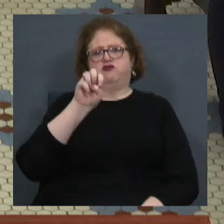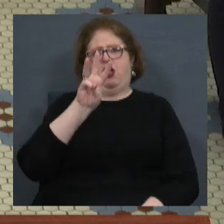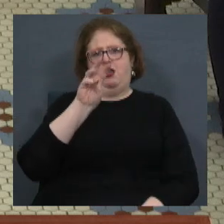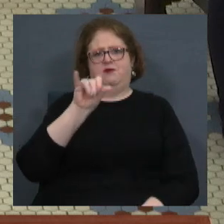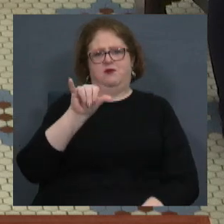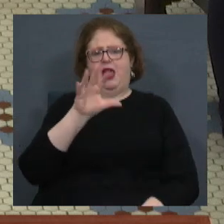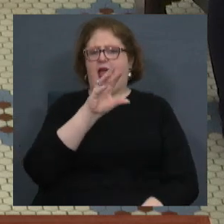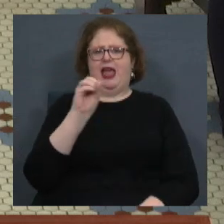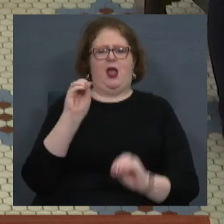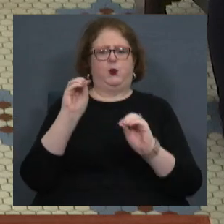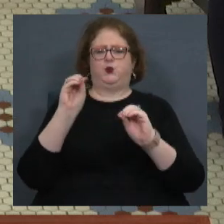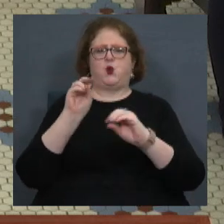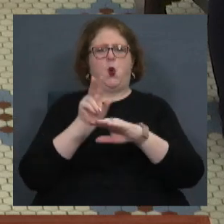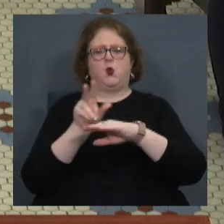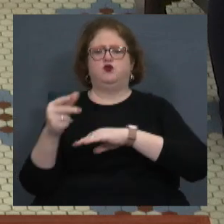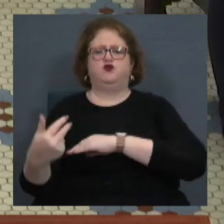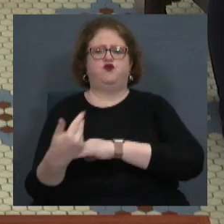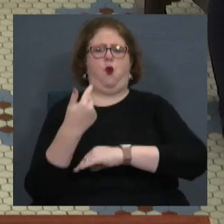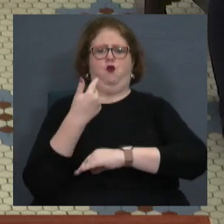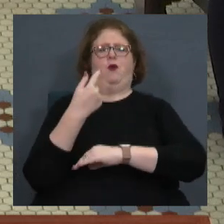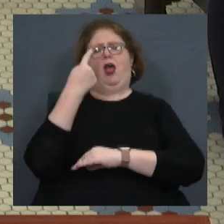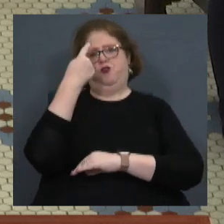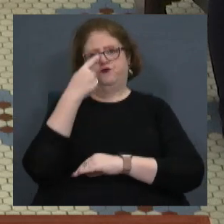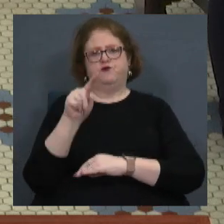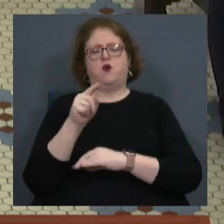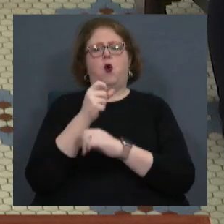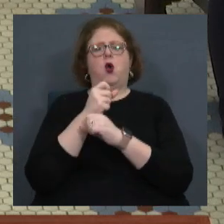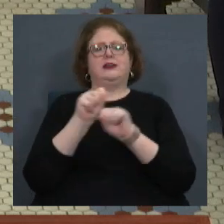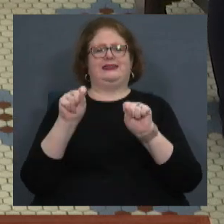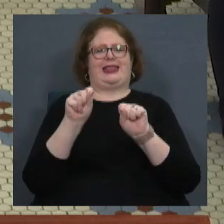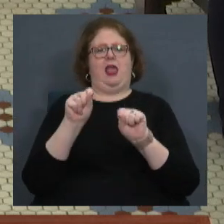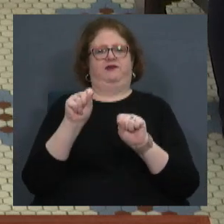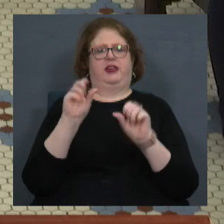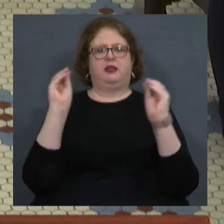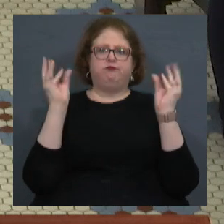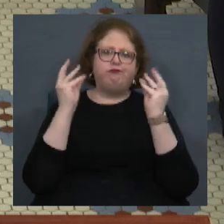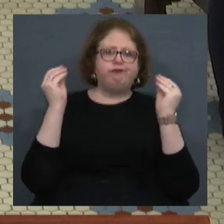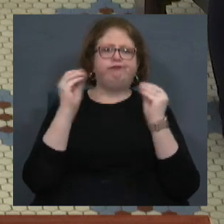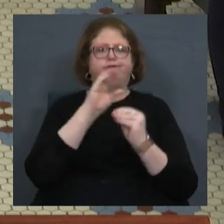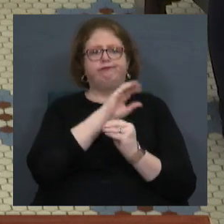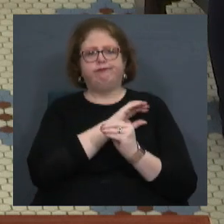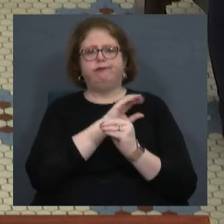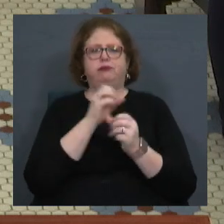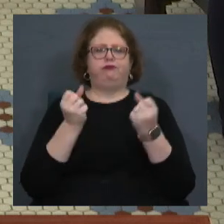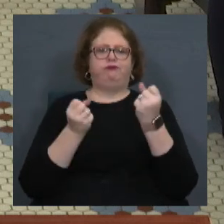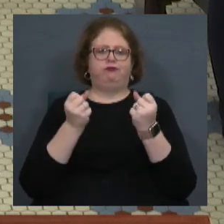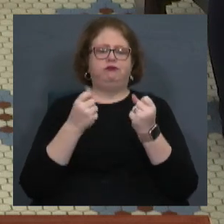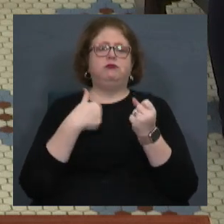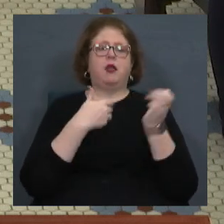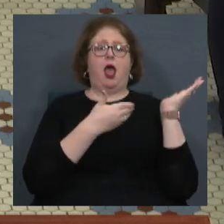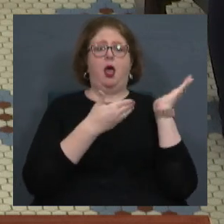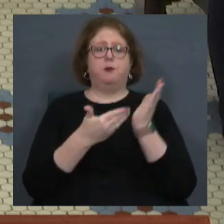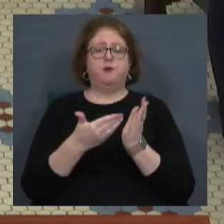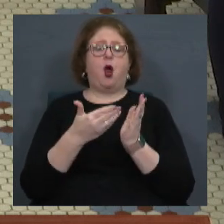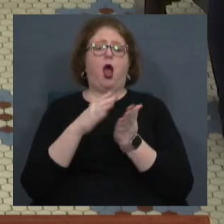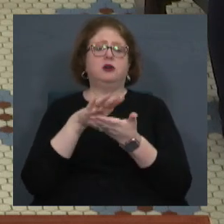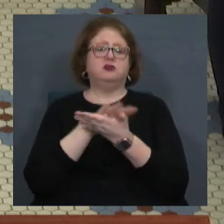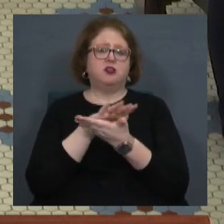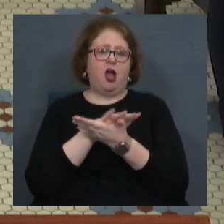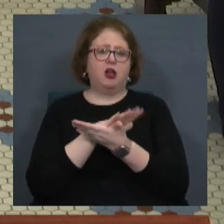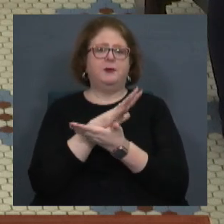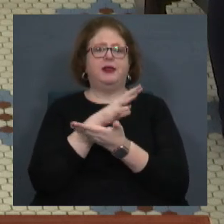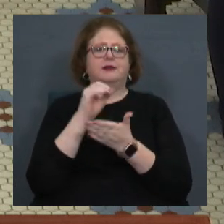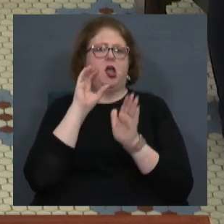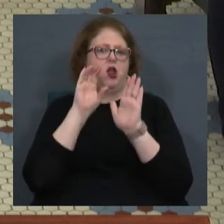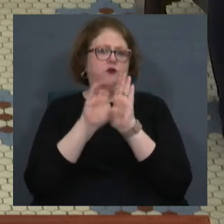for space for safety vehicles. I brought some documents that we were able to locate today, including photos from